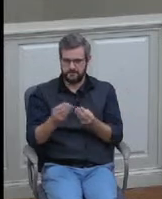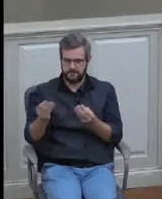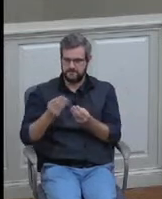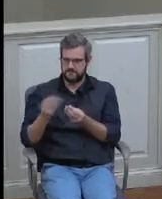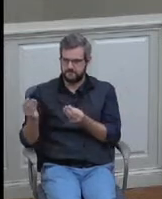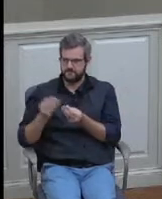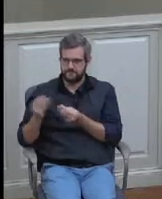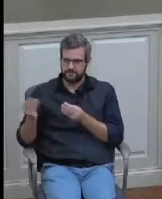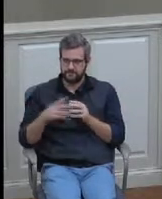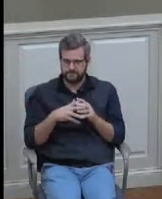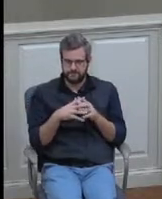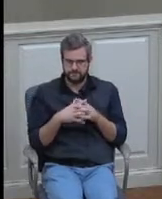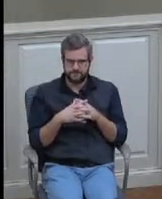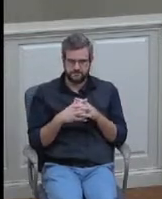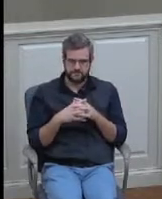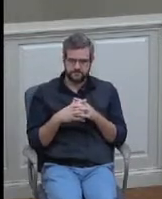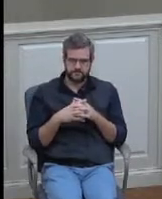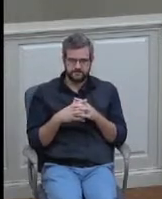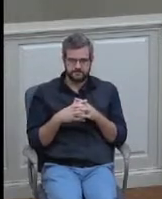Thank you.